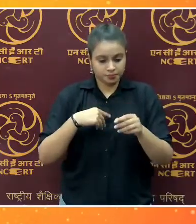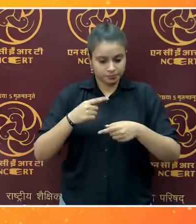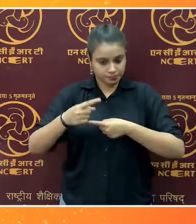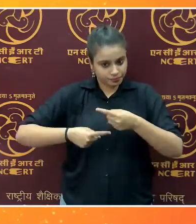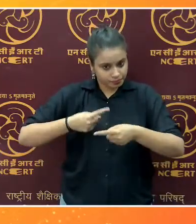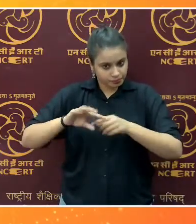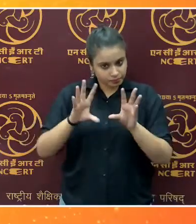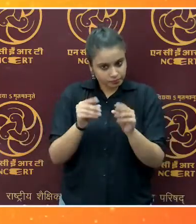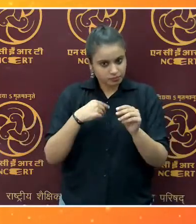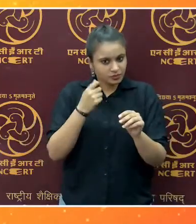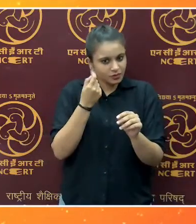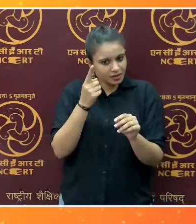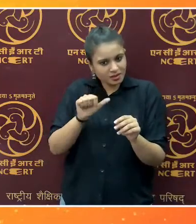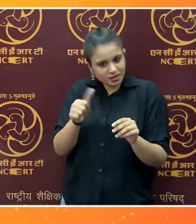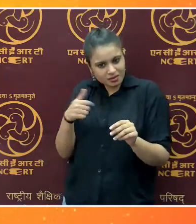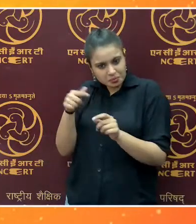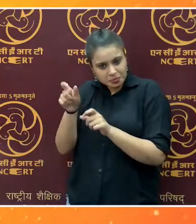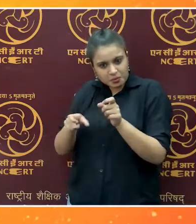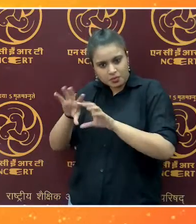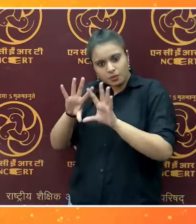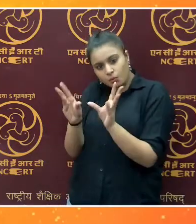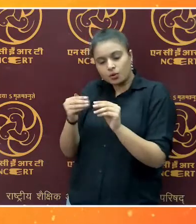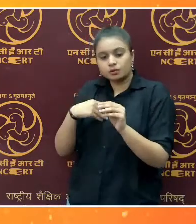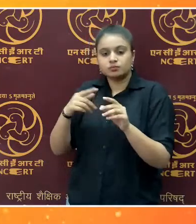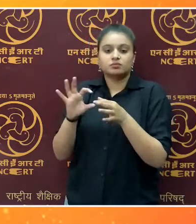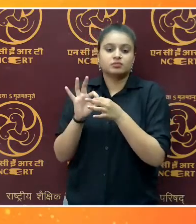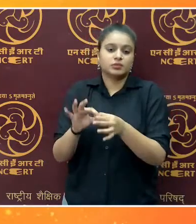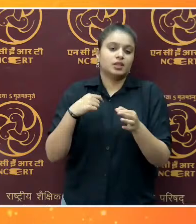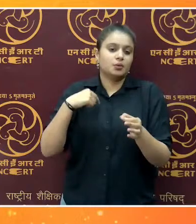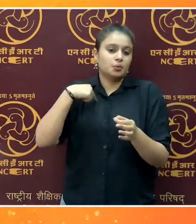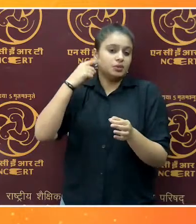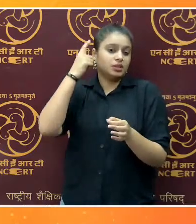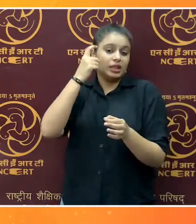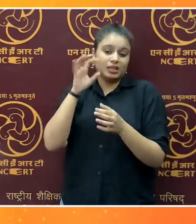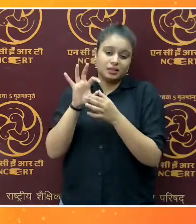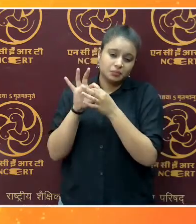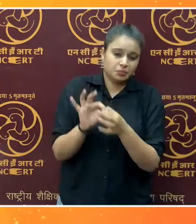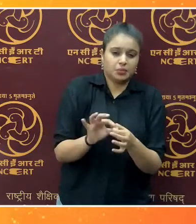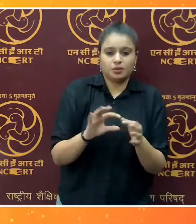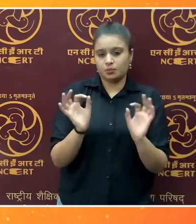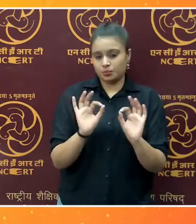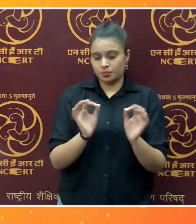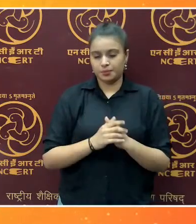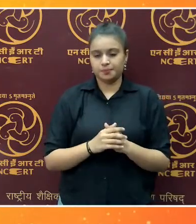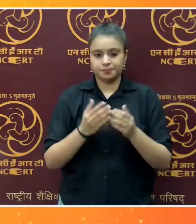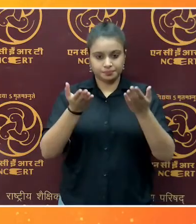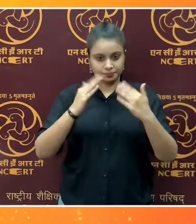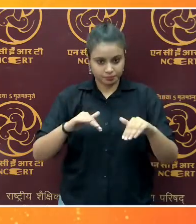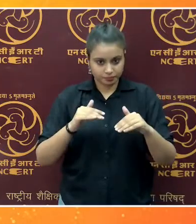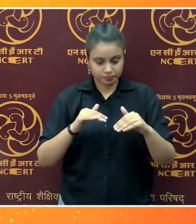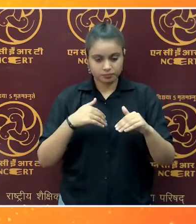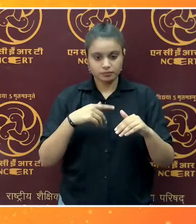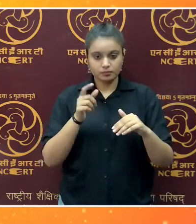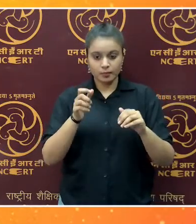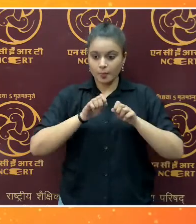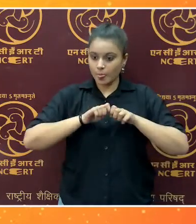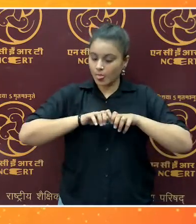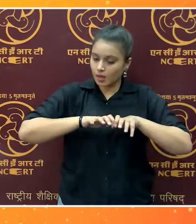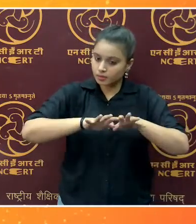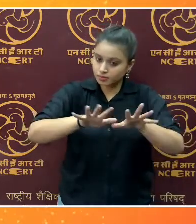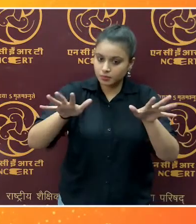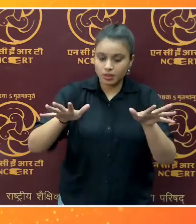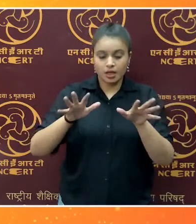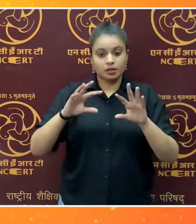trying to understand others and not imposing our own thoughts on them. So then the word spread quickly. Word spreading